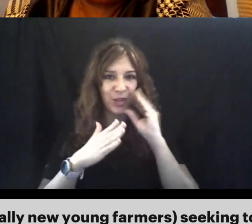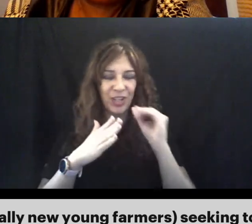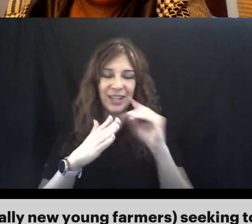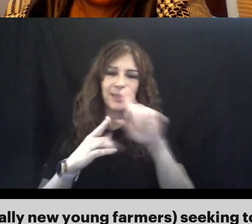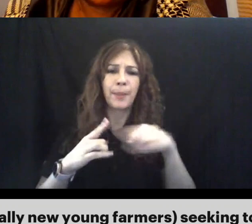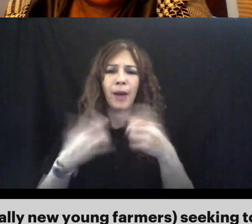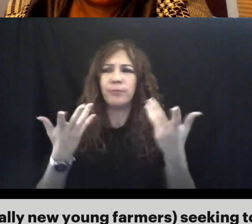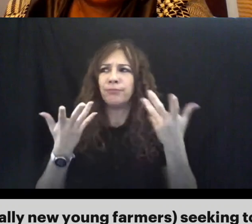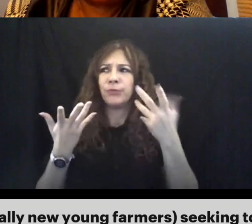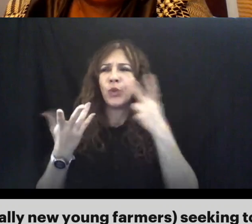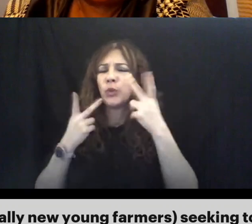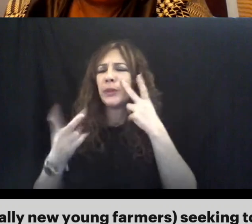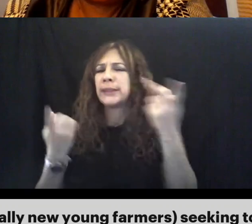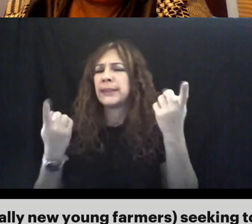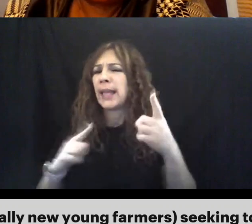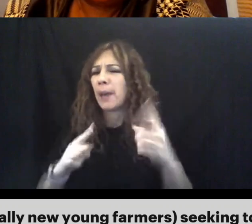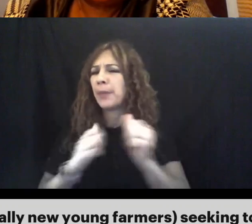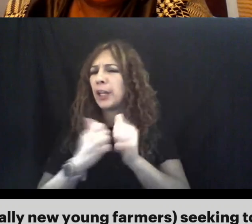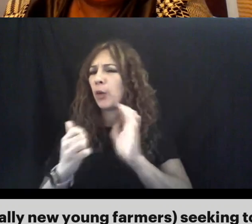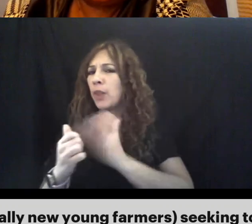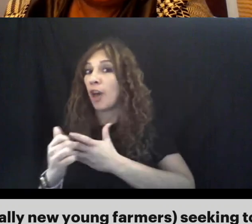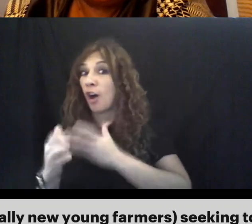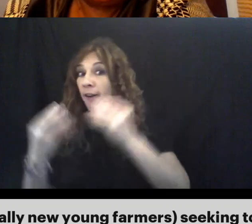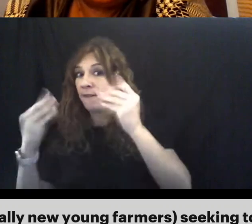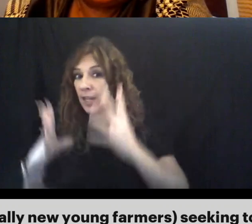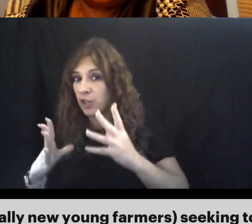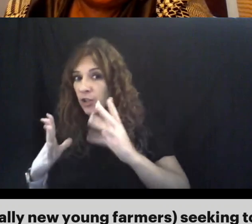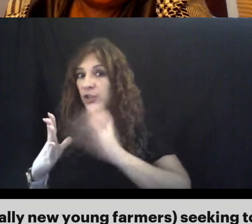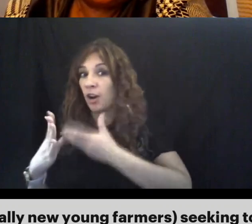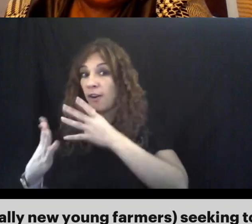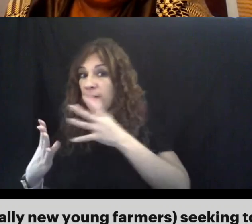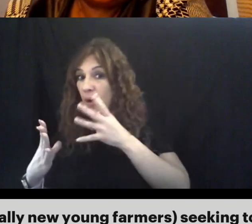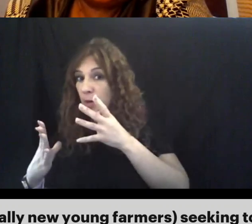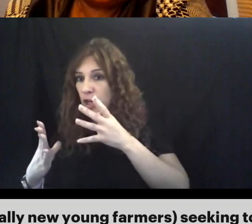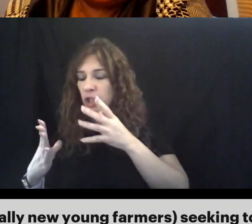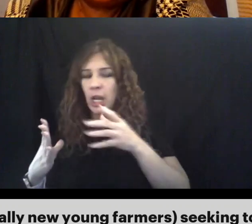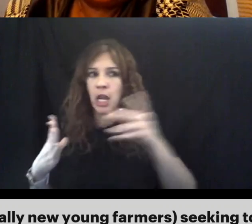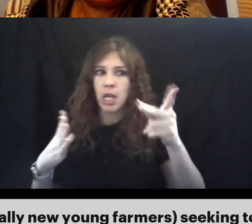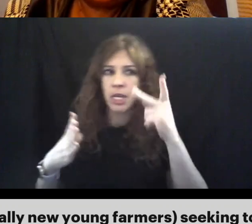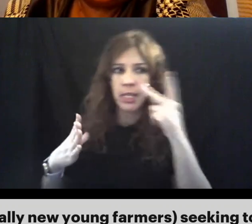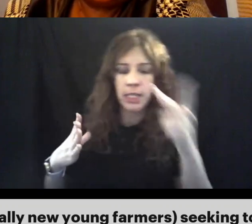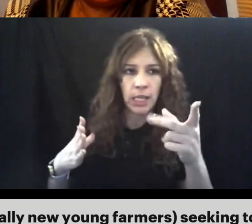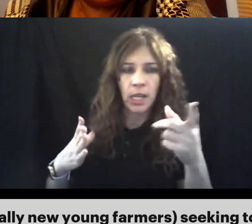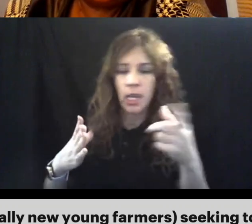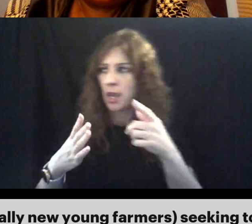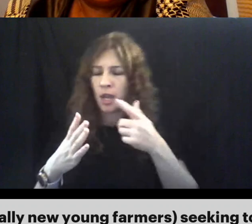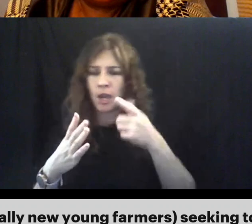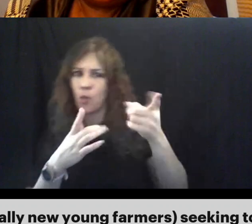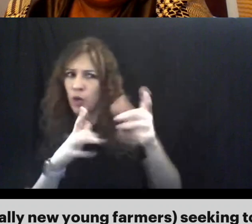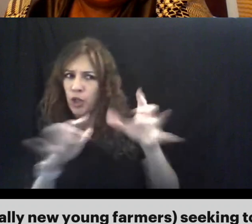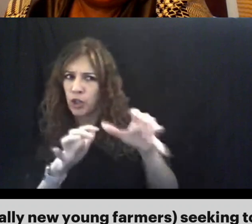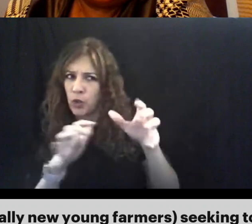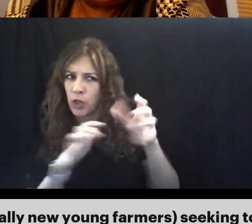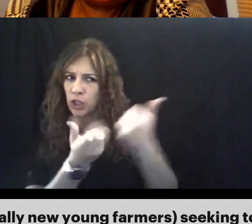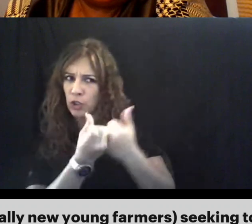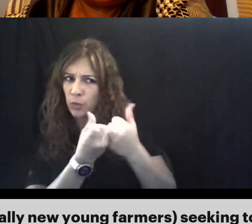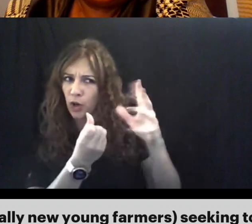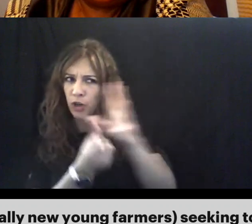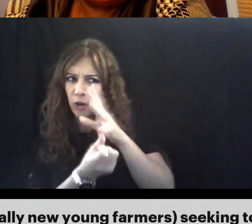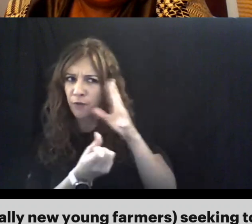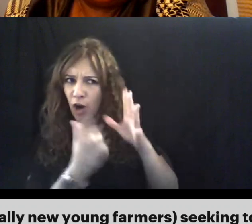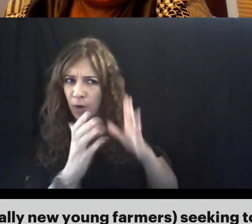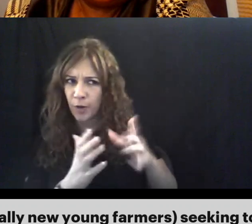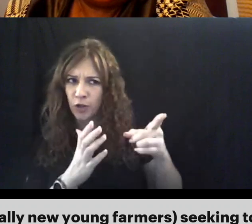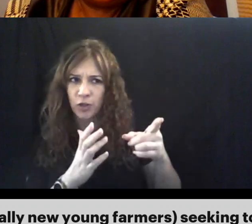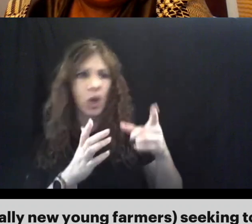with our vendors and our farmers. And we can come together and say, all right, what are y'all doing to support your farmers? What